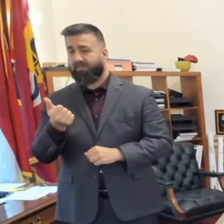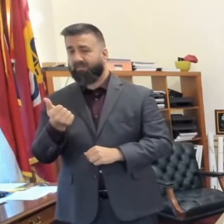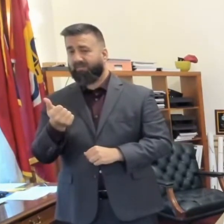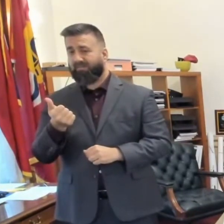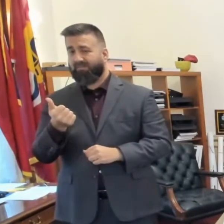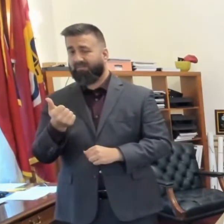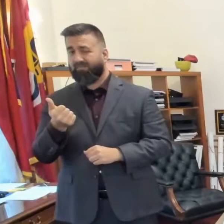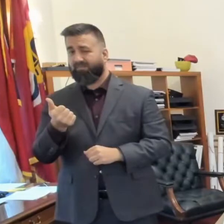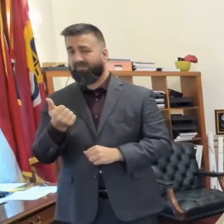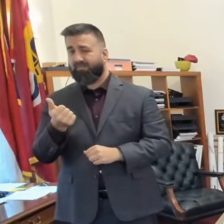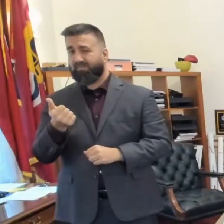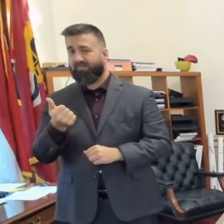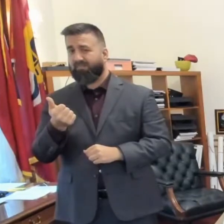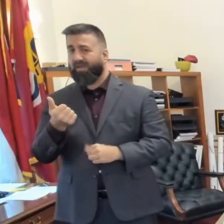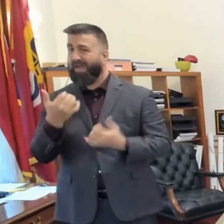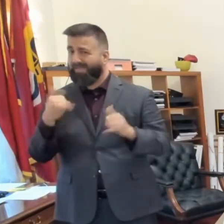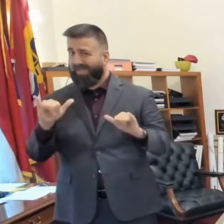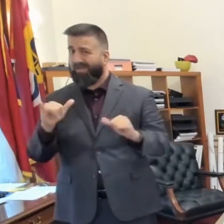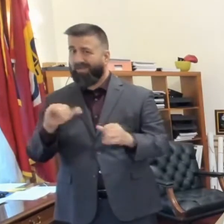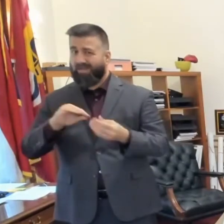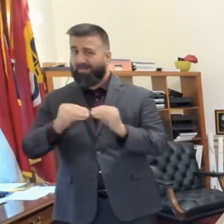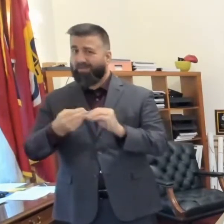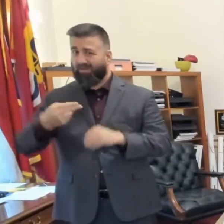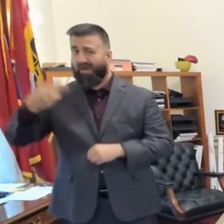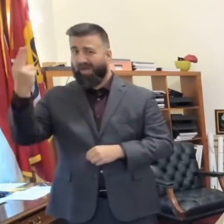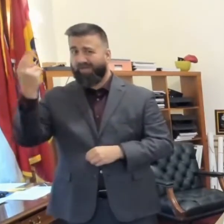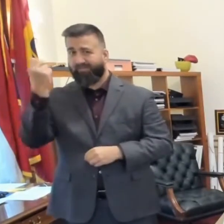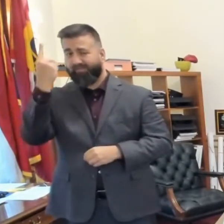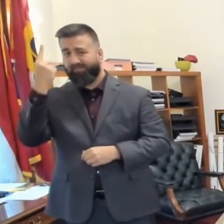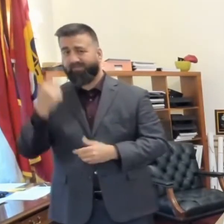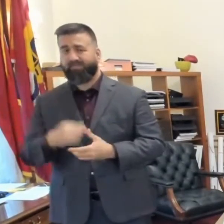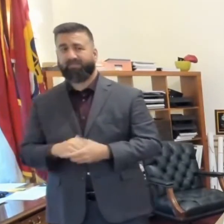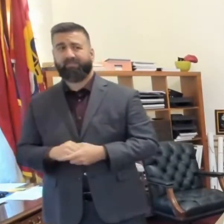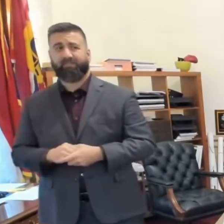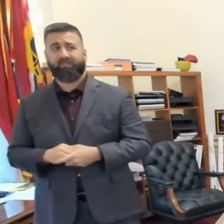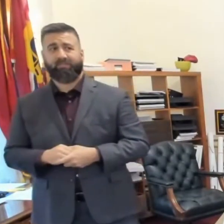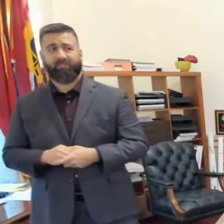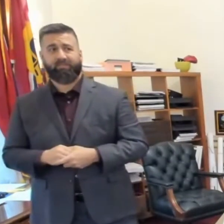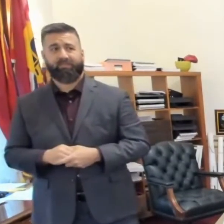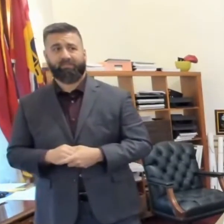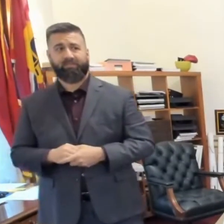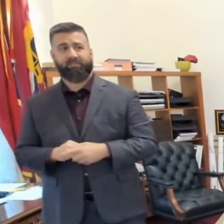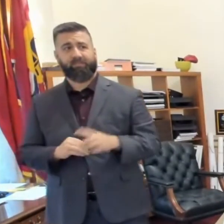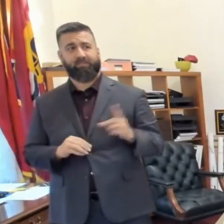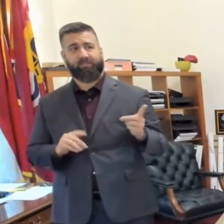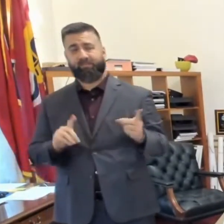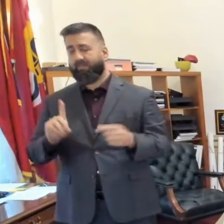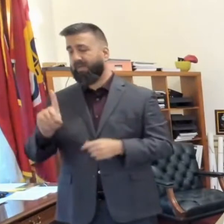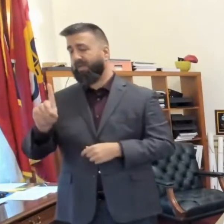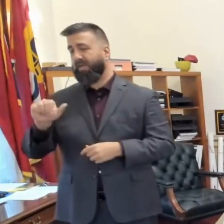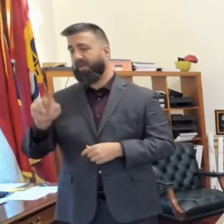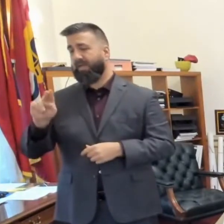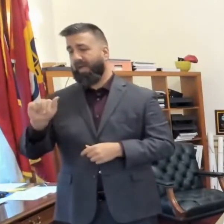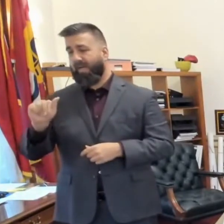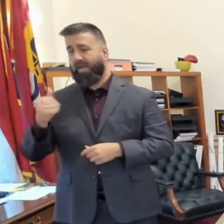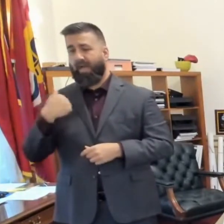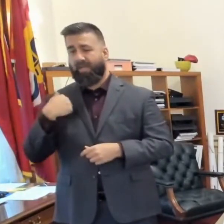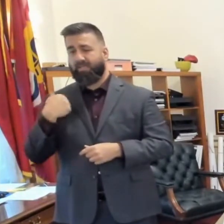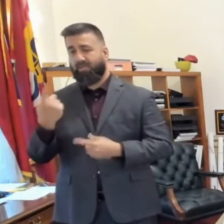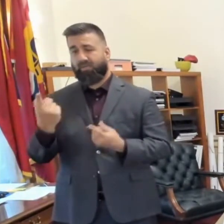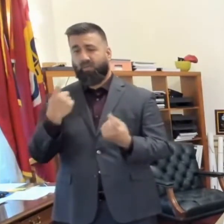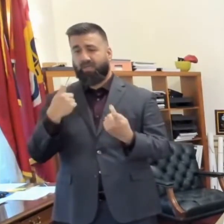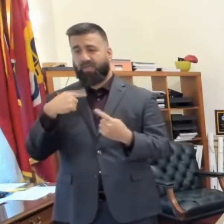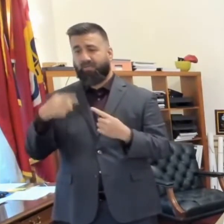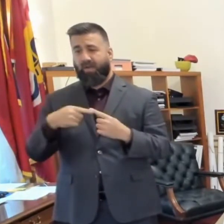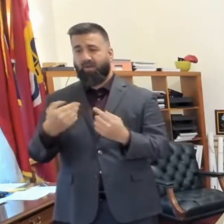weeks at an extremely high rate. So, Dana has a question about New Year's Eve. Midnight is